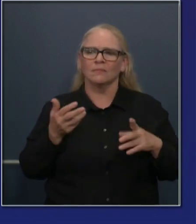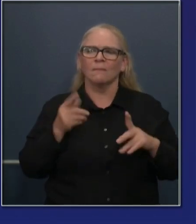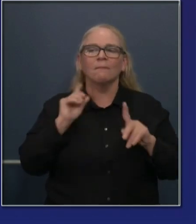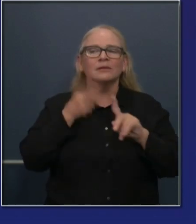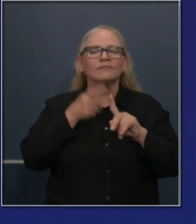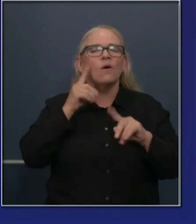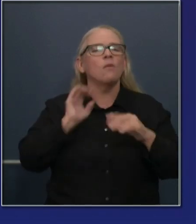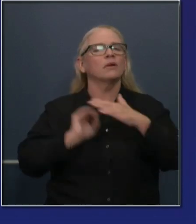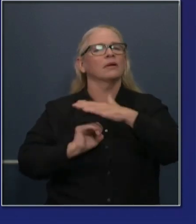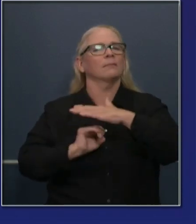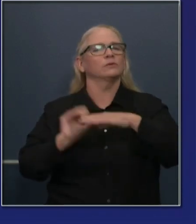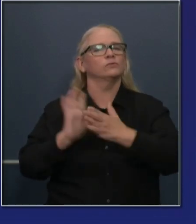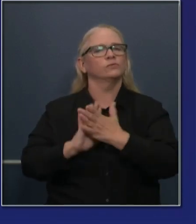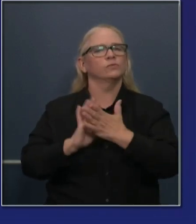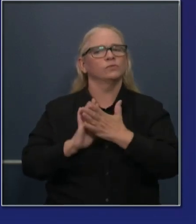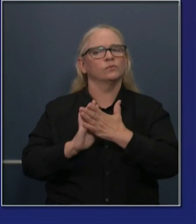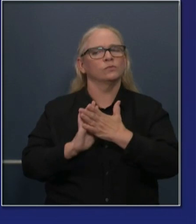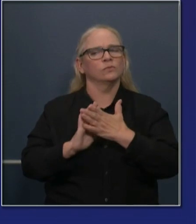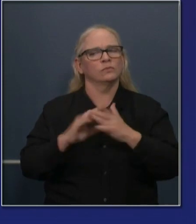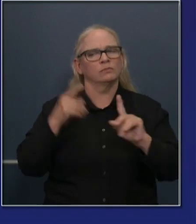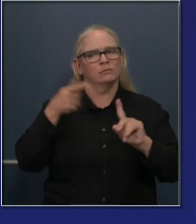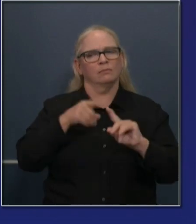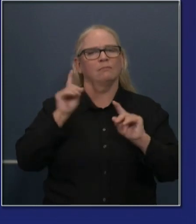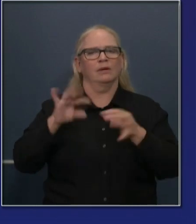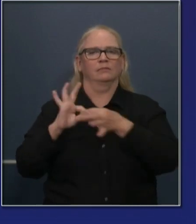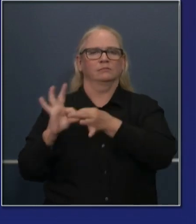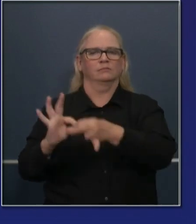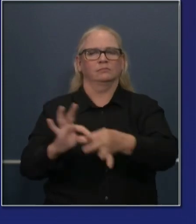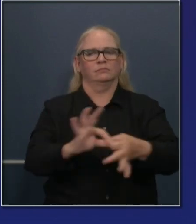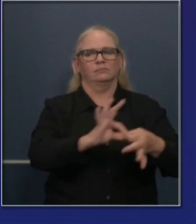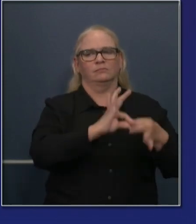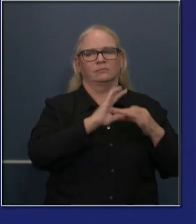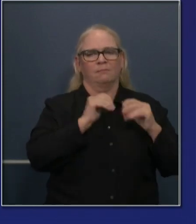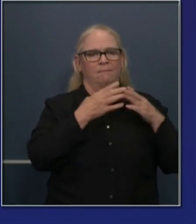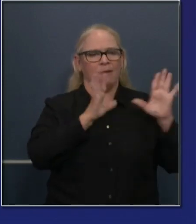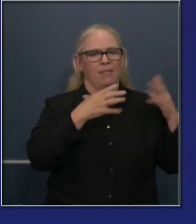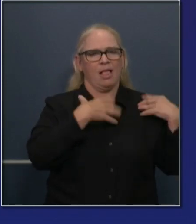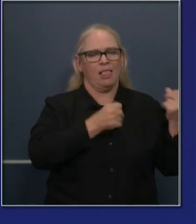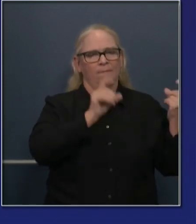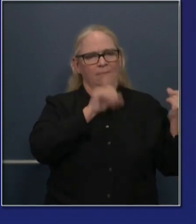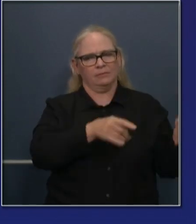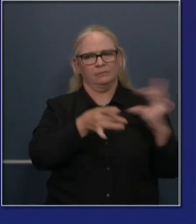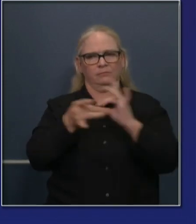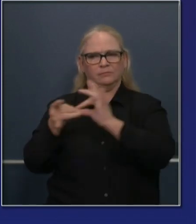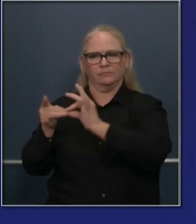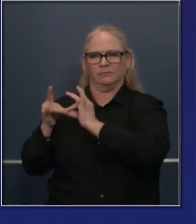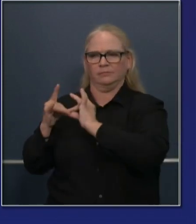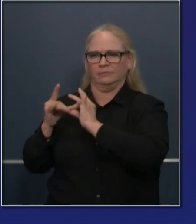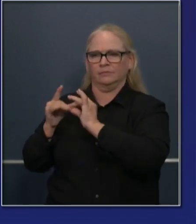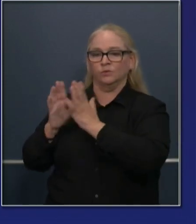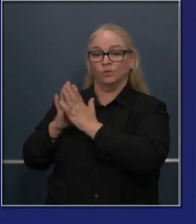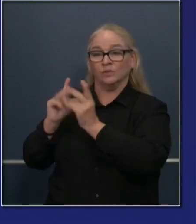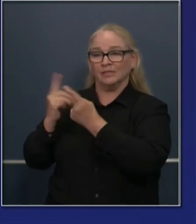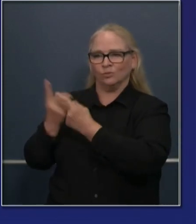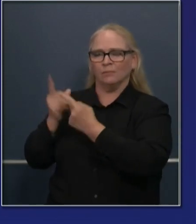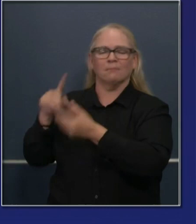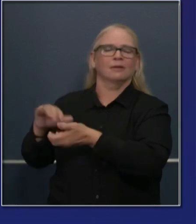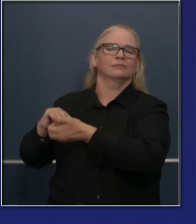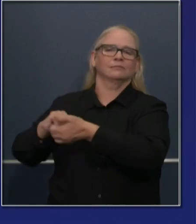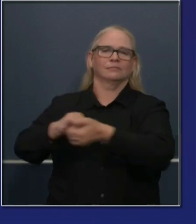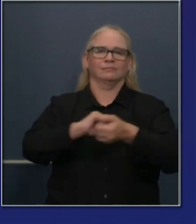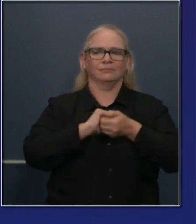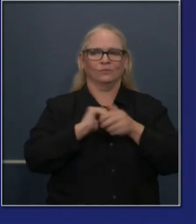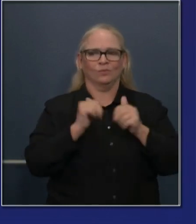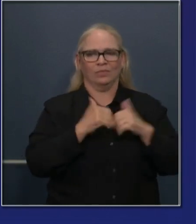partnership with local health officials. And so school districts can work with their local health departments to go through